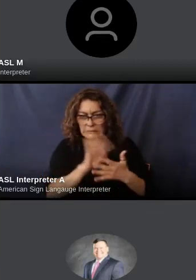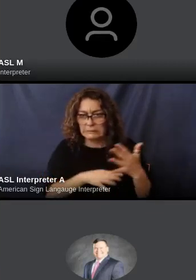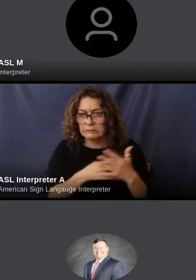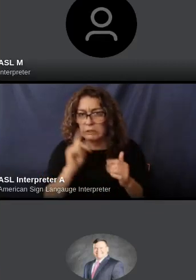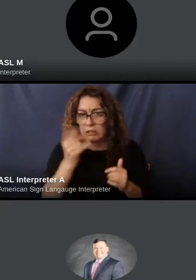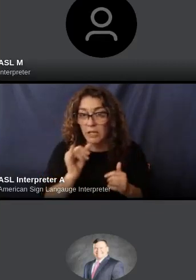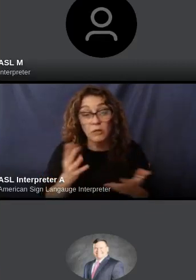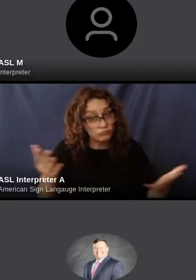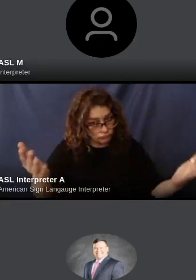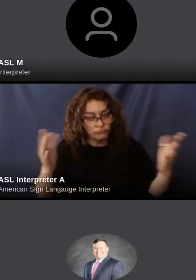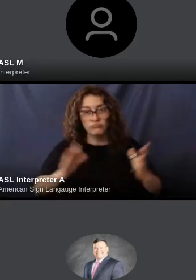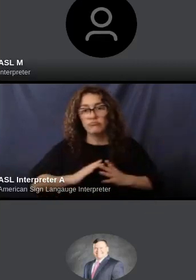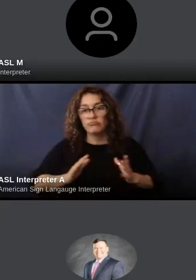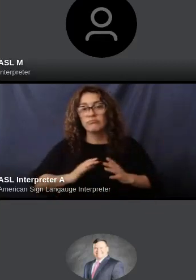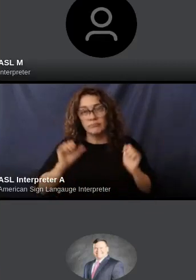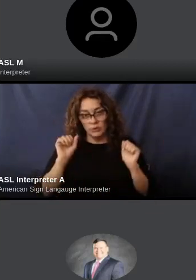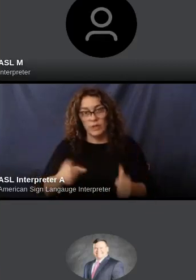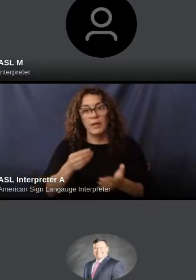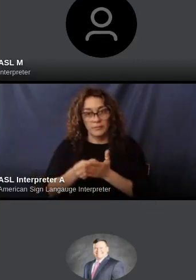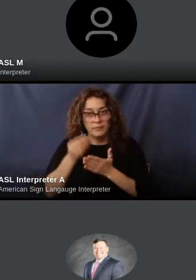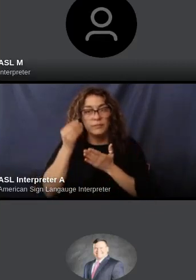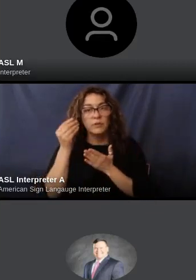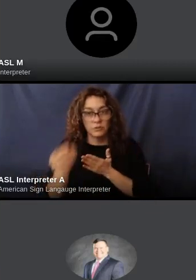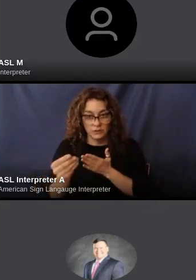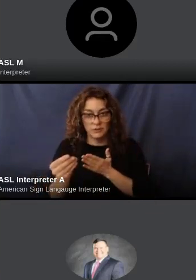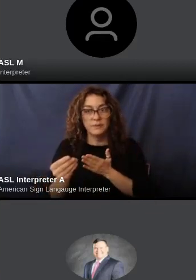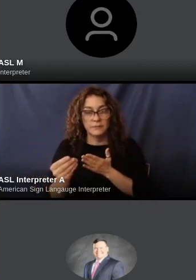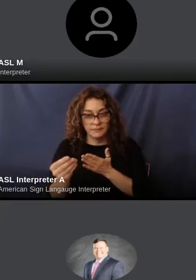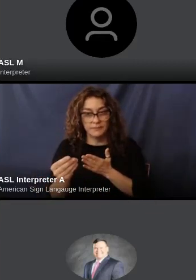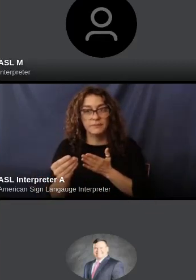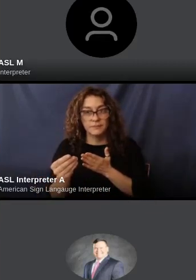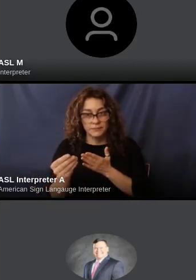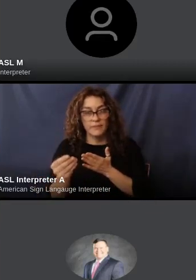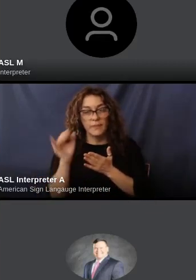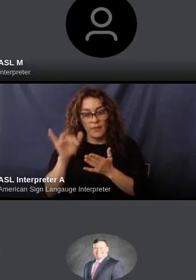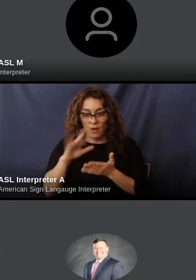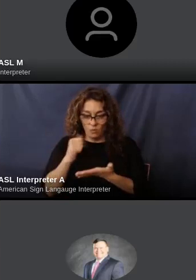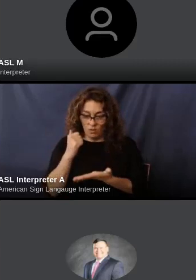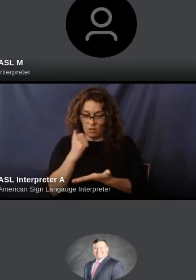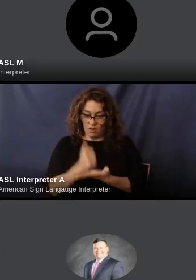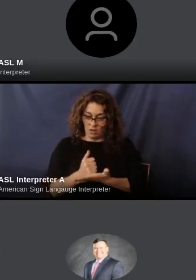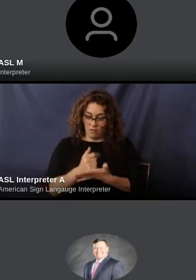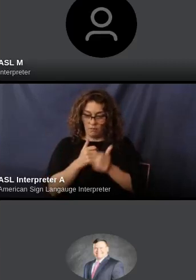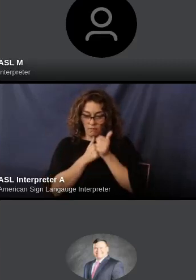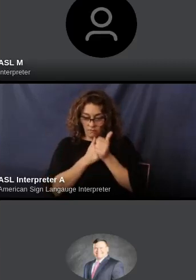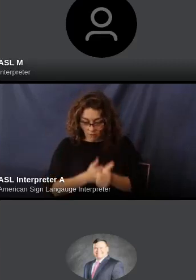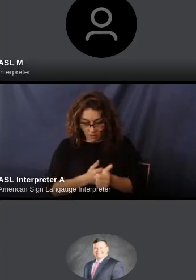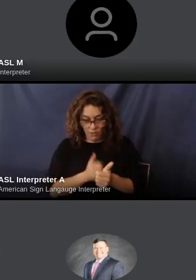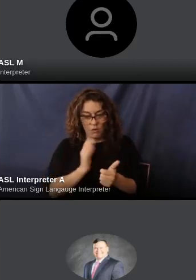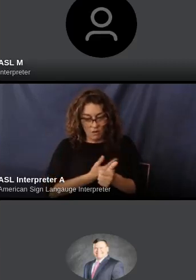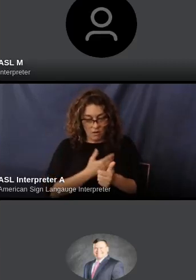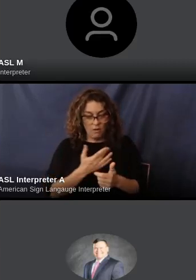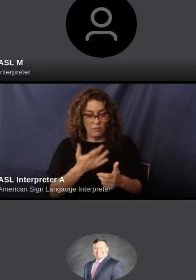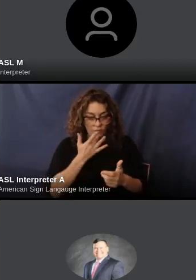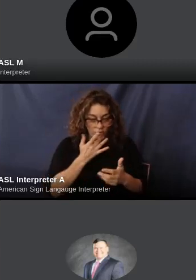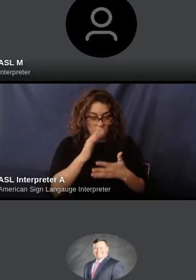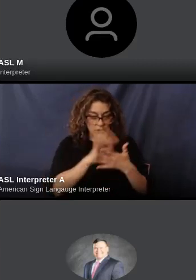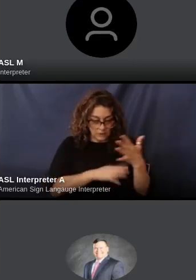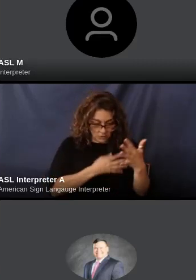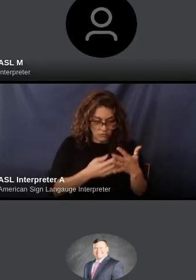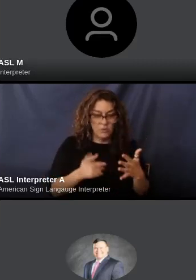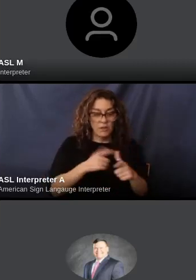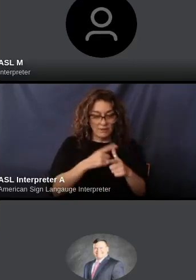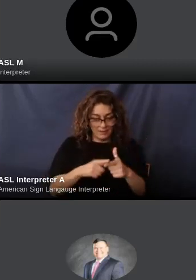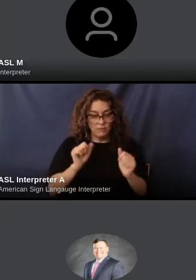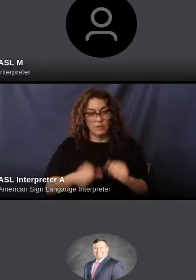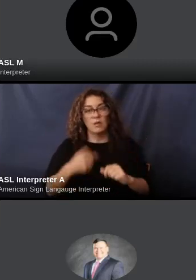then please, by all means, purchase something that's going to help you create the desired schedule that you need to implement high impact tutoring.